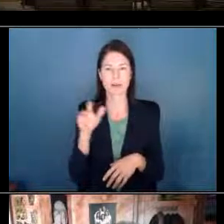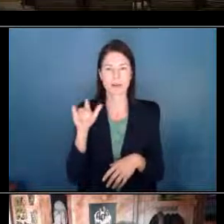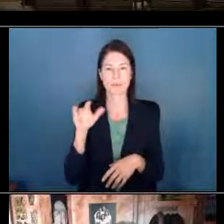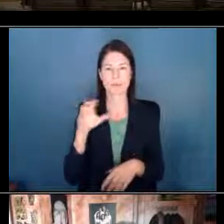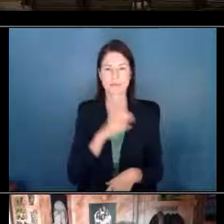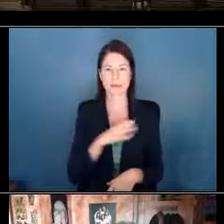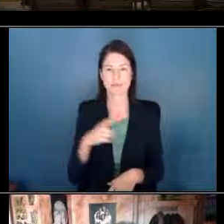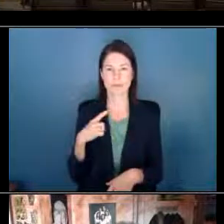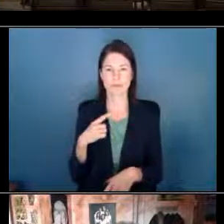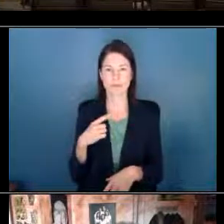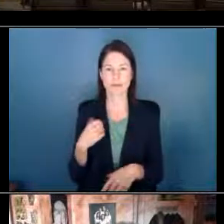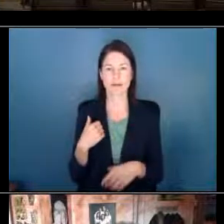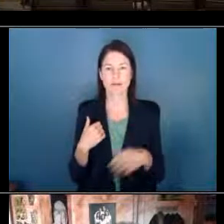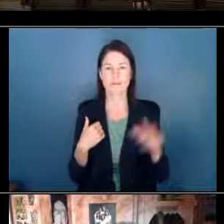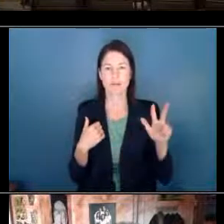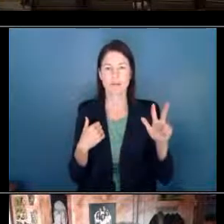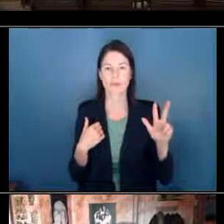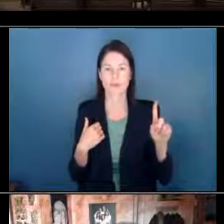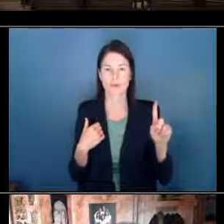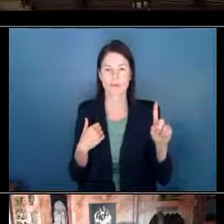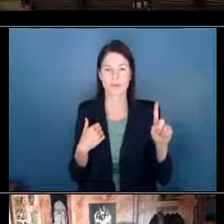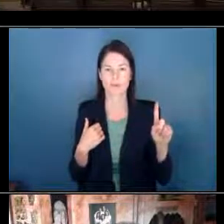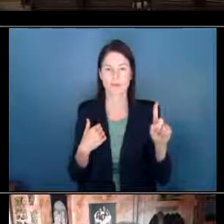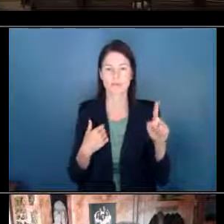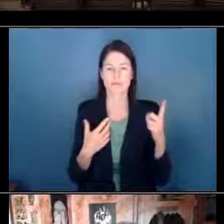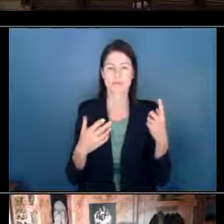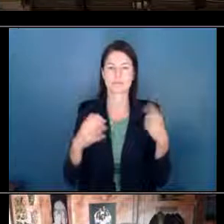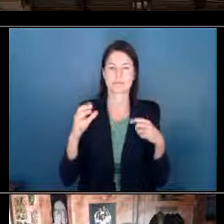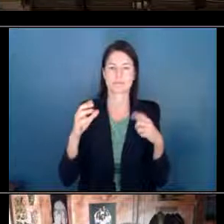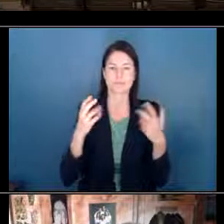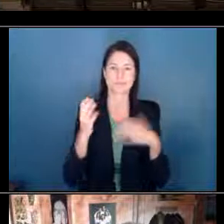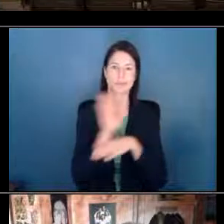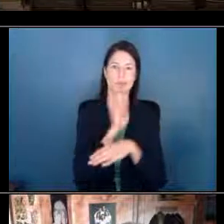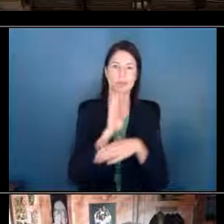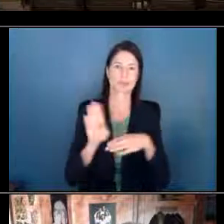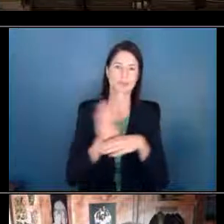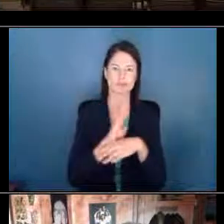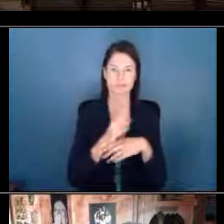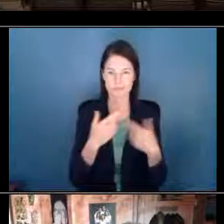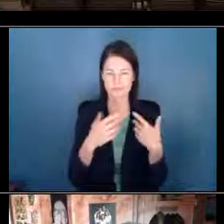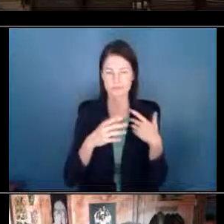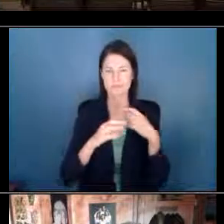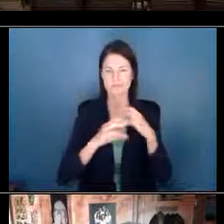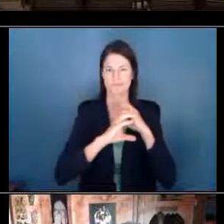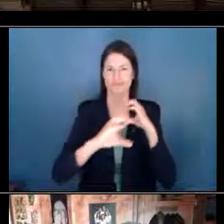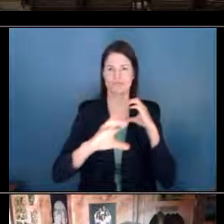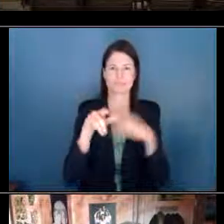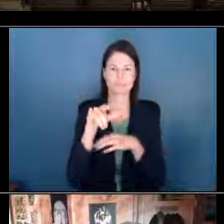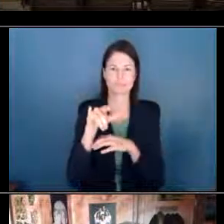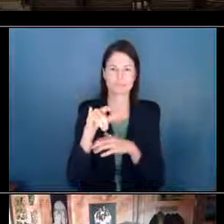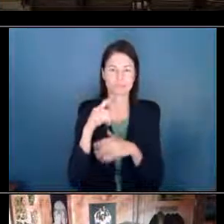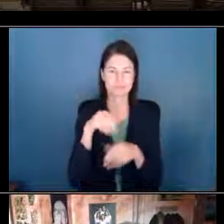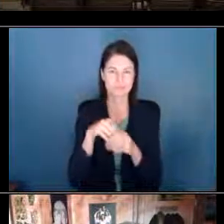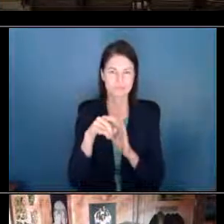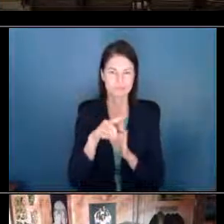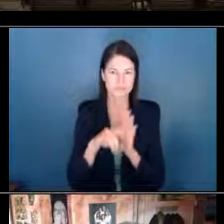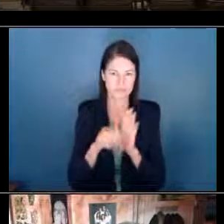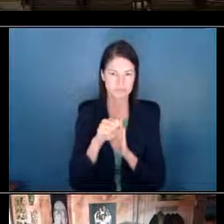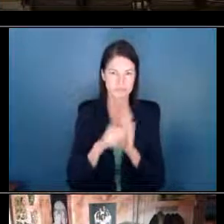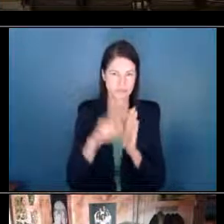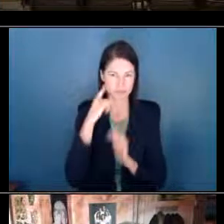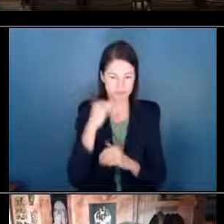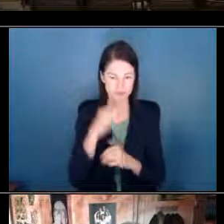We comprise the 31 commercial airports in the state. And I'm also here today on behalf of the Association of